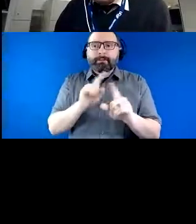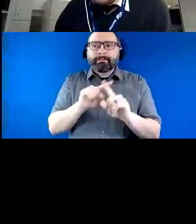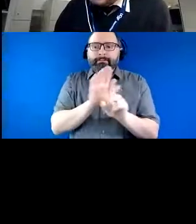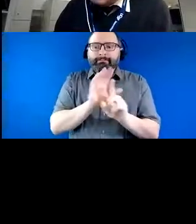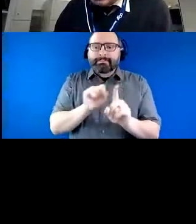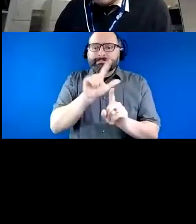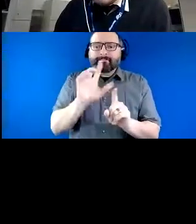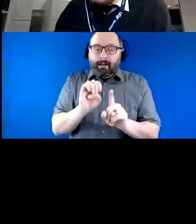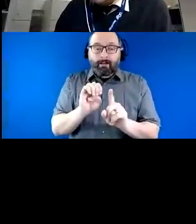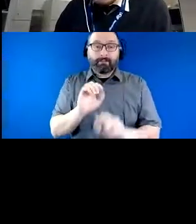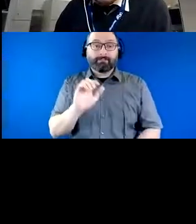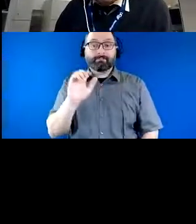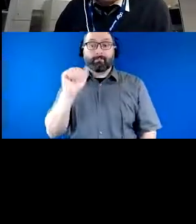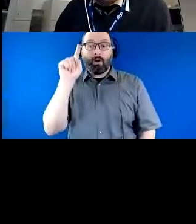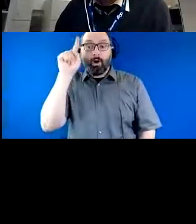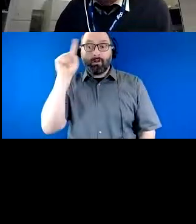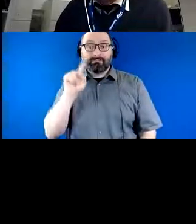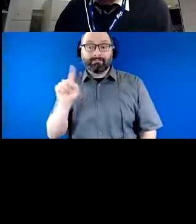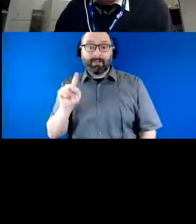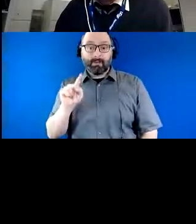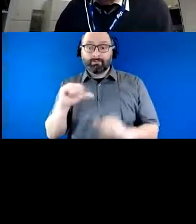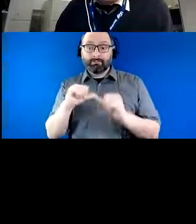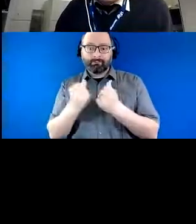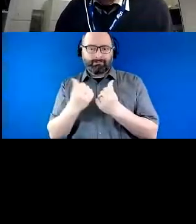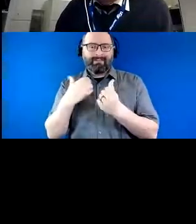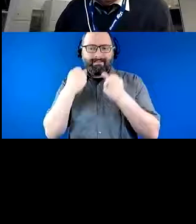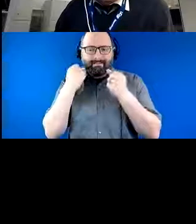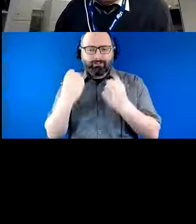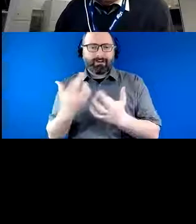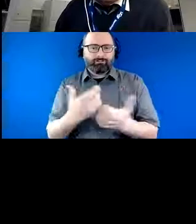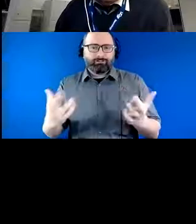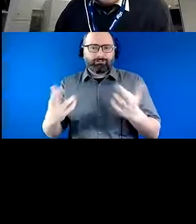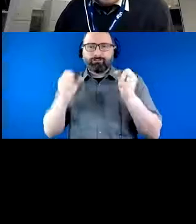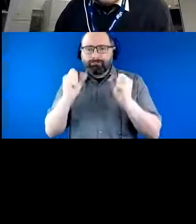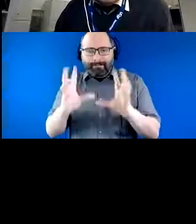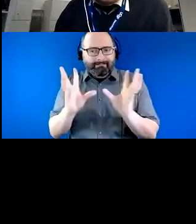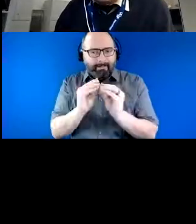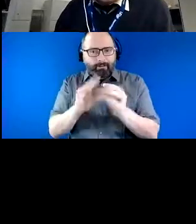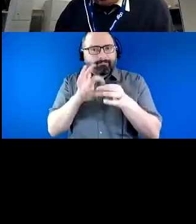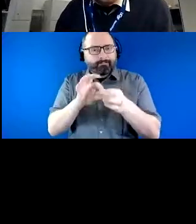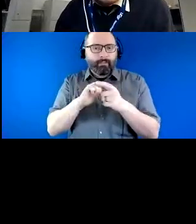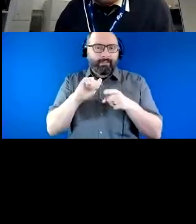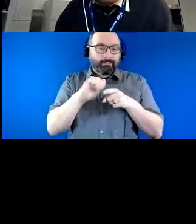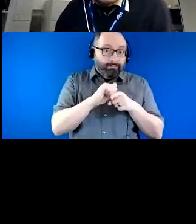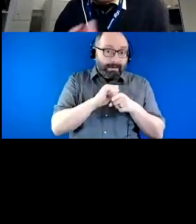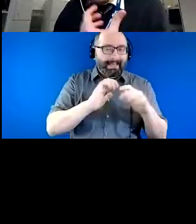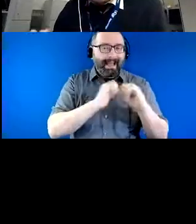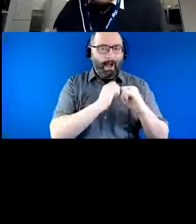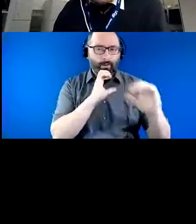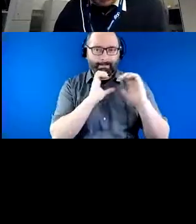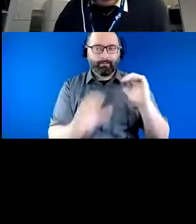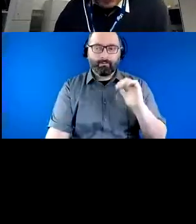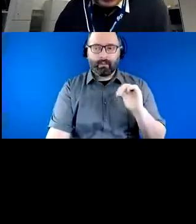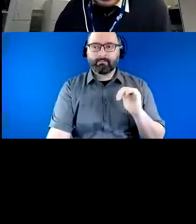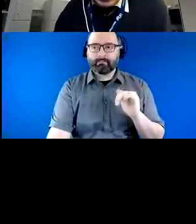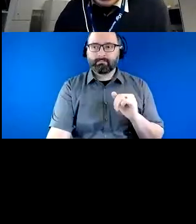The Alzheimer's Association has great resources, great seminars for training about communication. This is crucial for